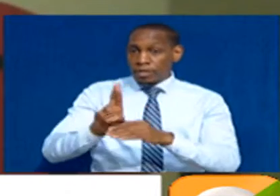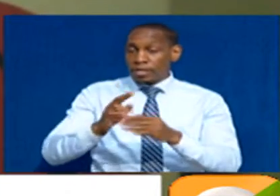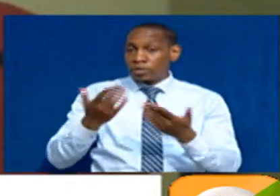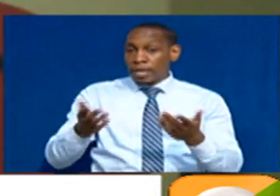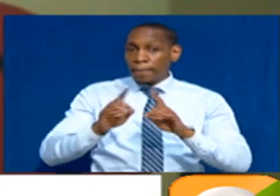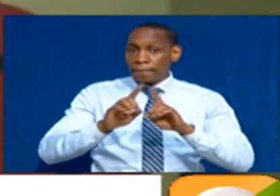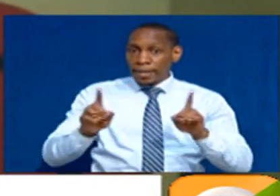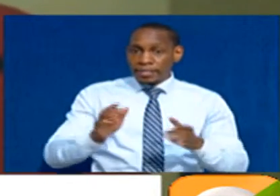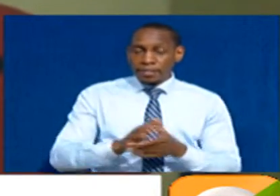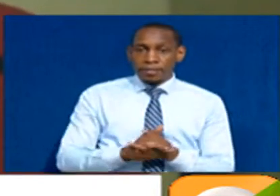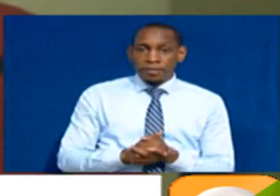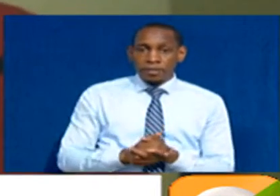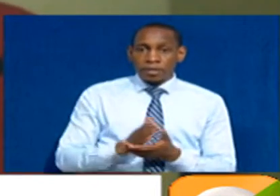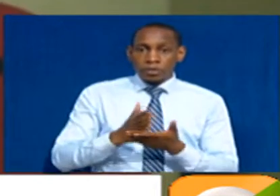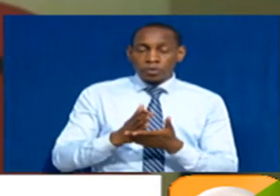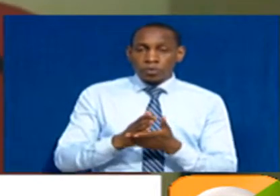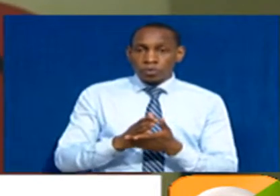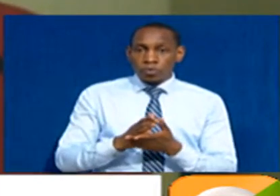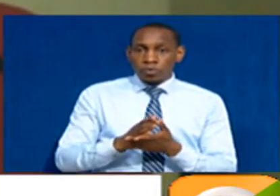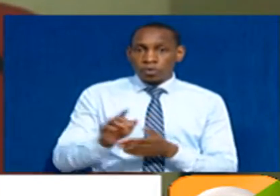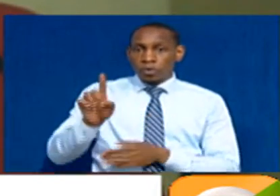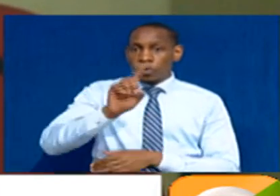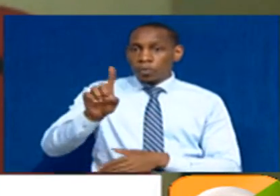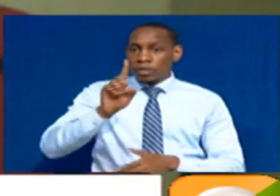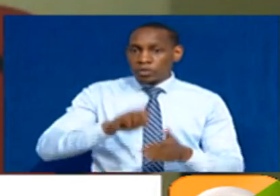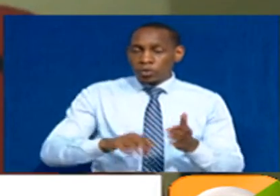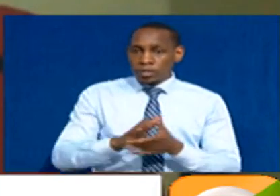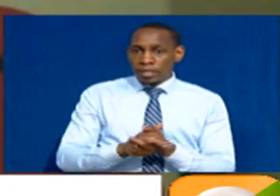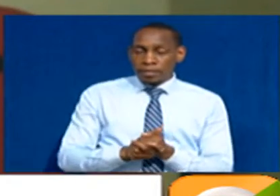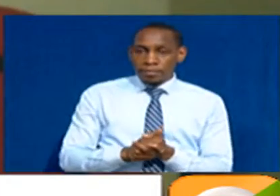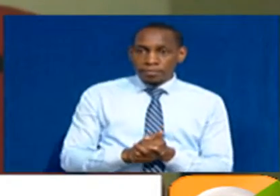it. But then there's just that moral question of